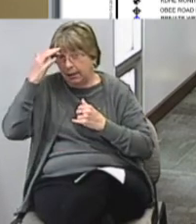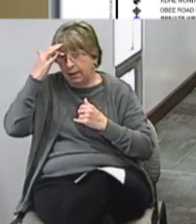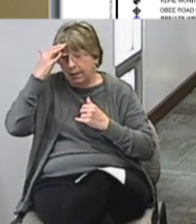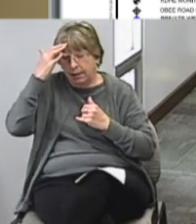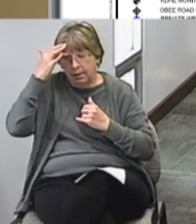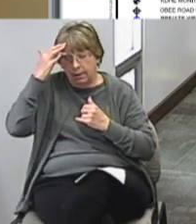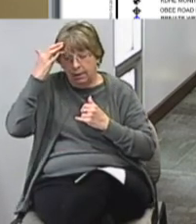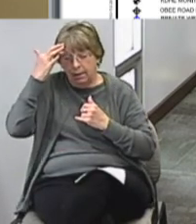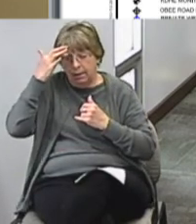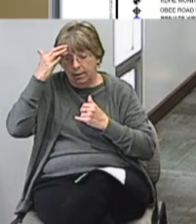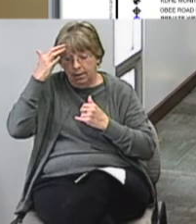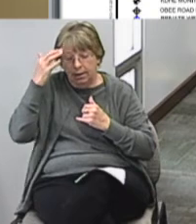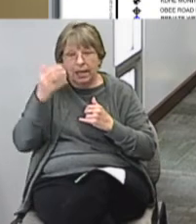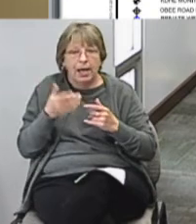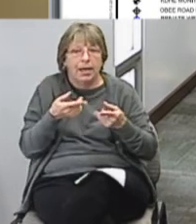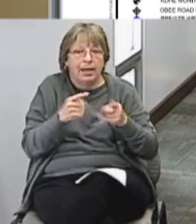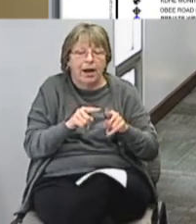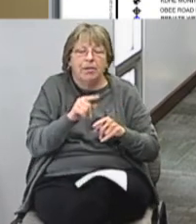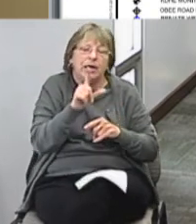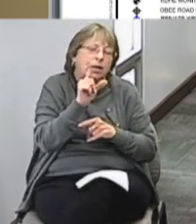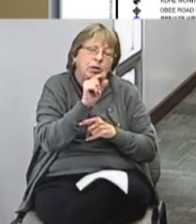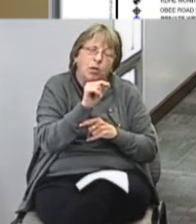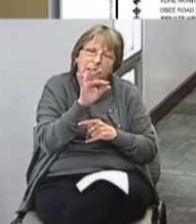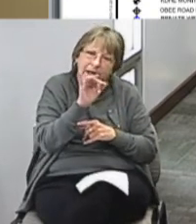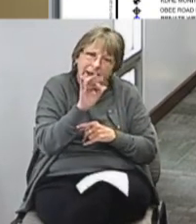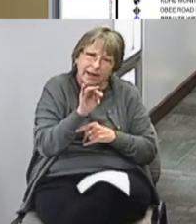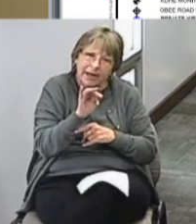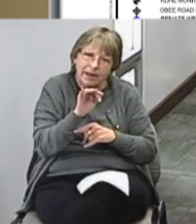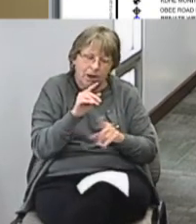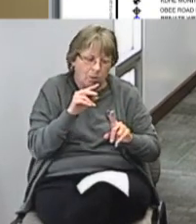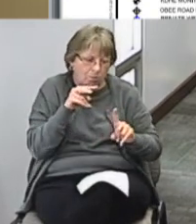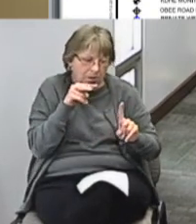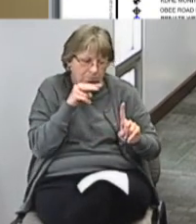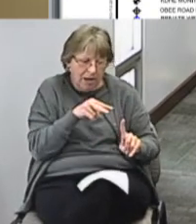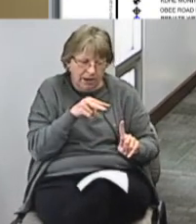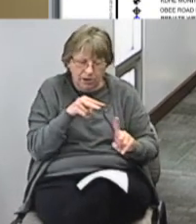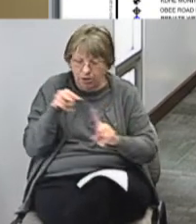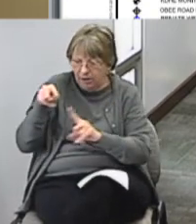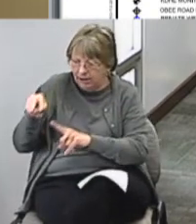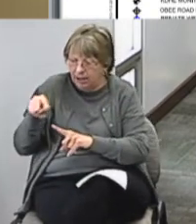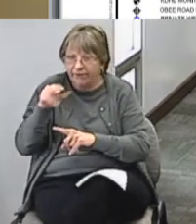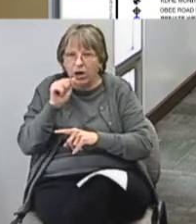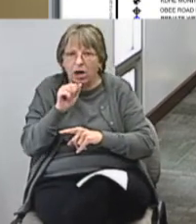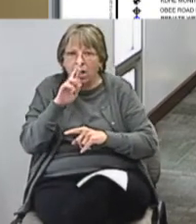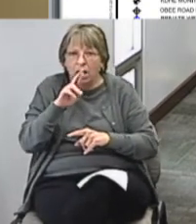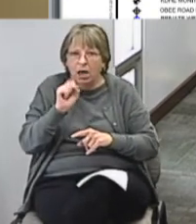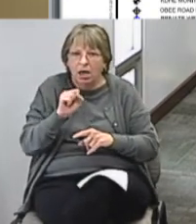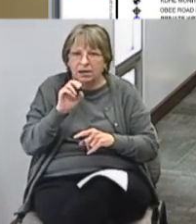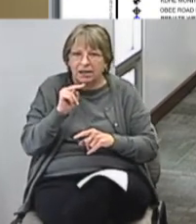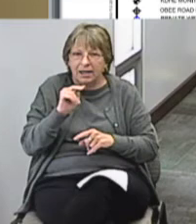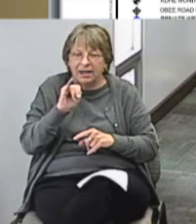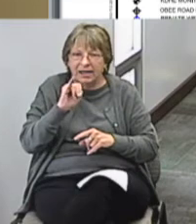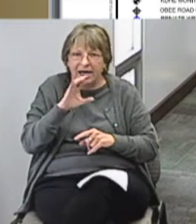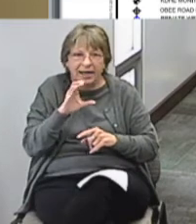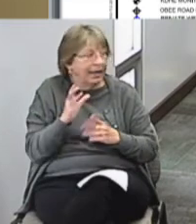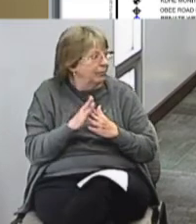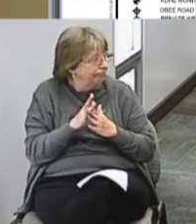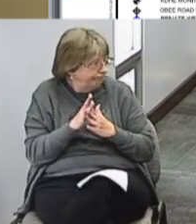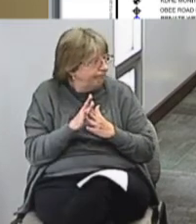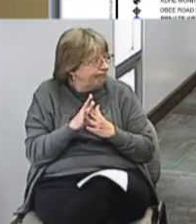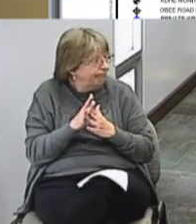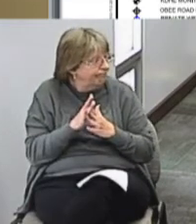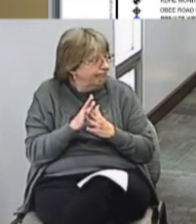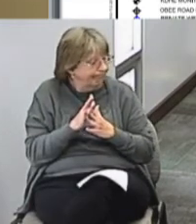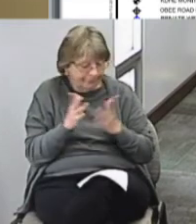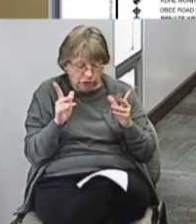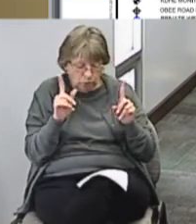So in 2019, we'll be monitoring for arsenic only. And with that, are there any questions about